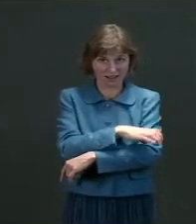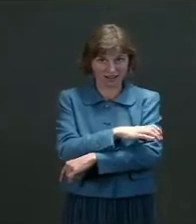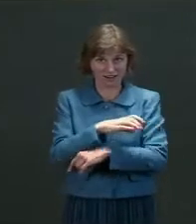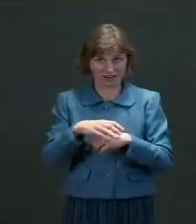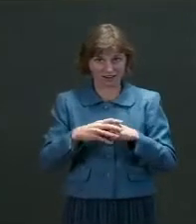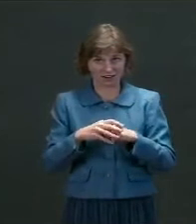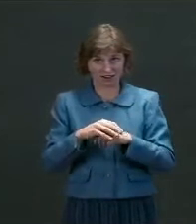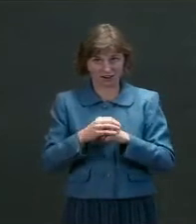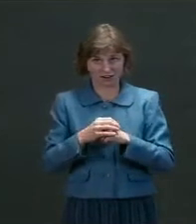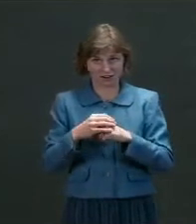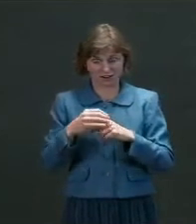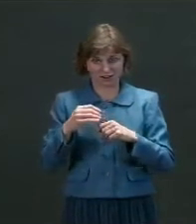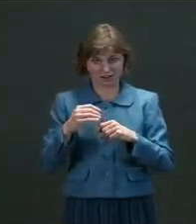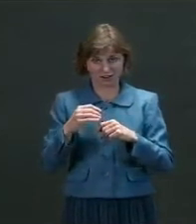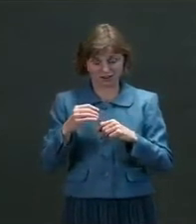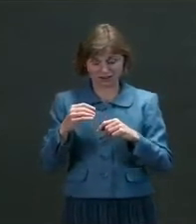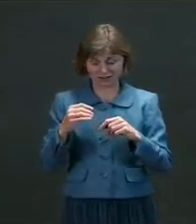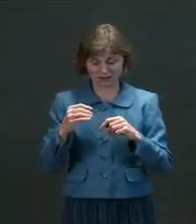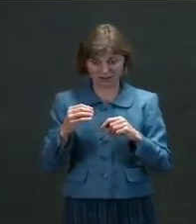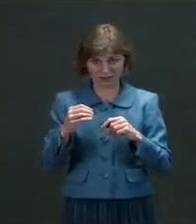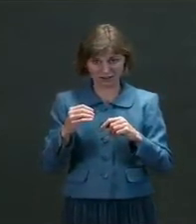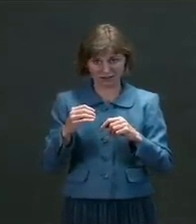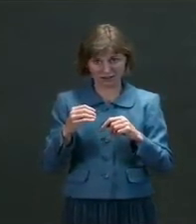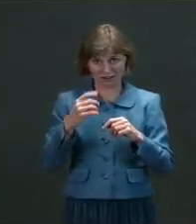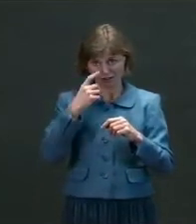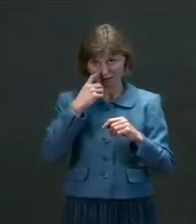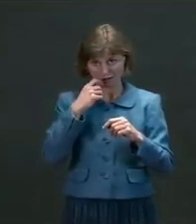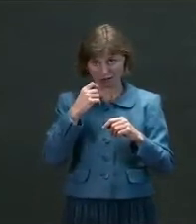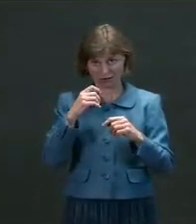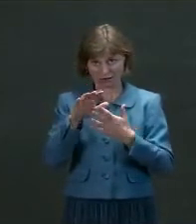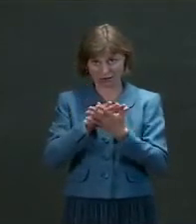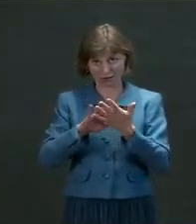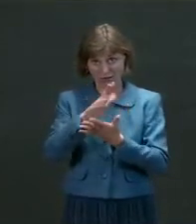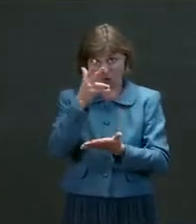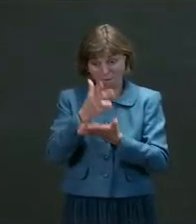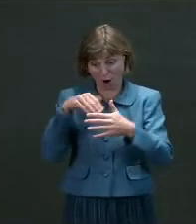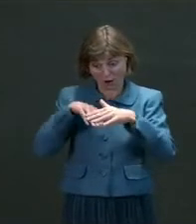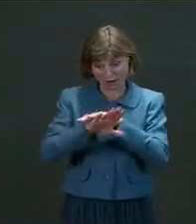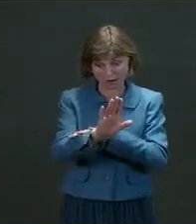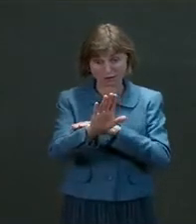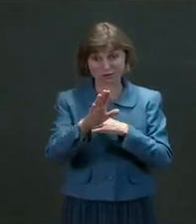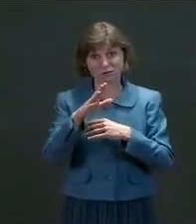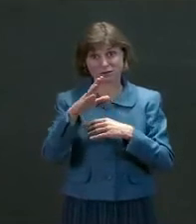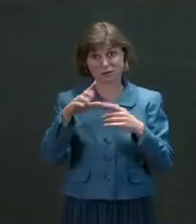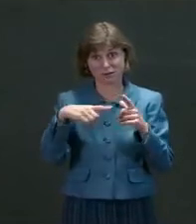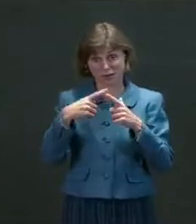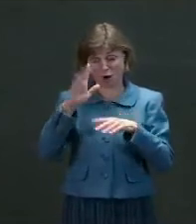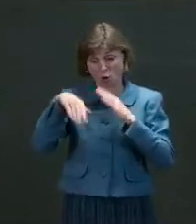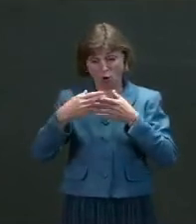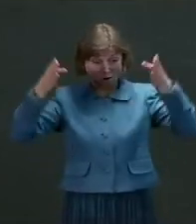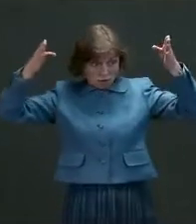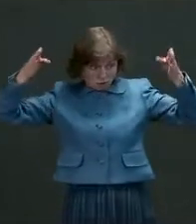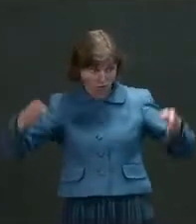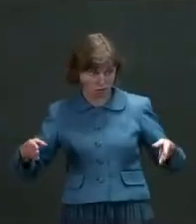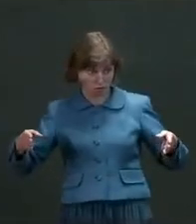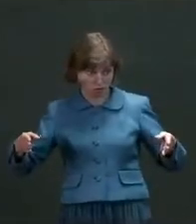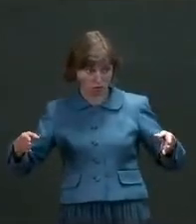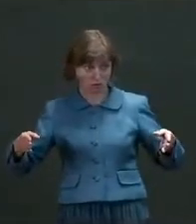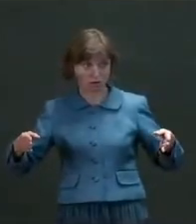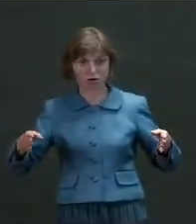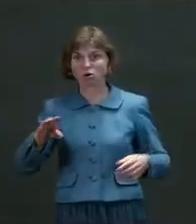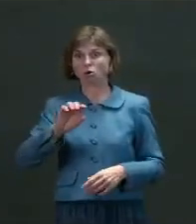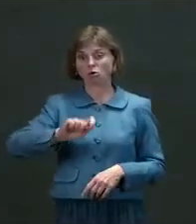clinical assist is in charge of safety. They'll ensure that the car comes in, puts the car in park, all the windows are down, my car is